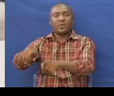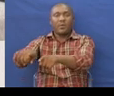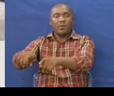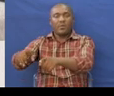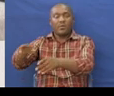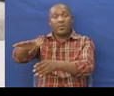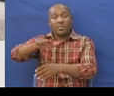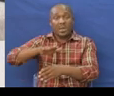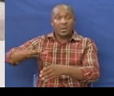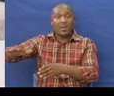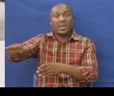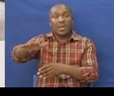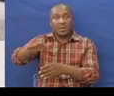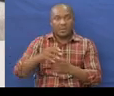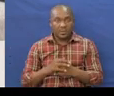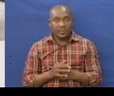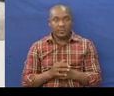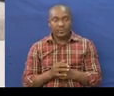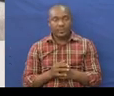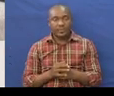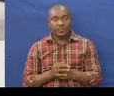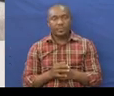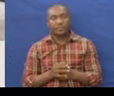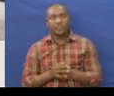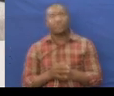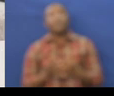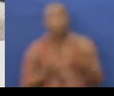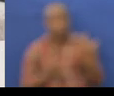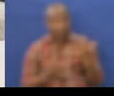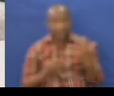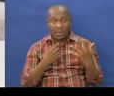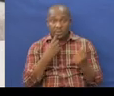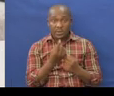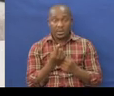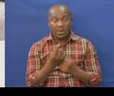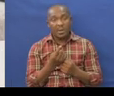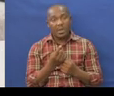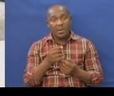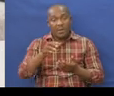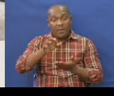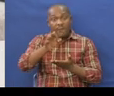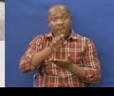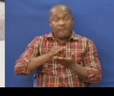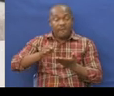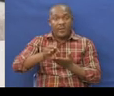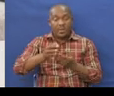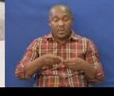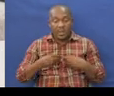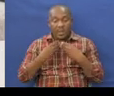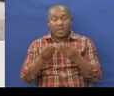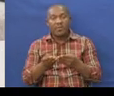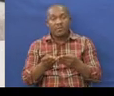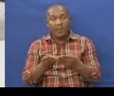the practical experience. But we also say field research provides you with additional material to what has already